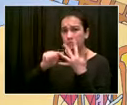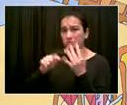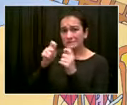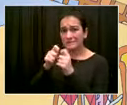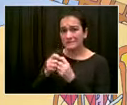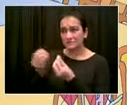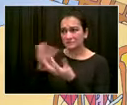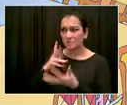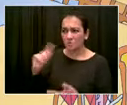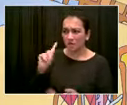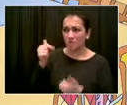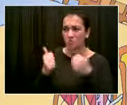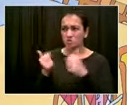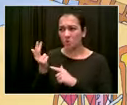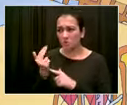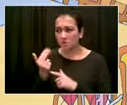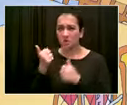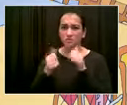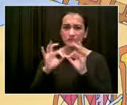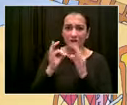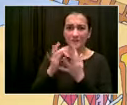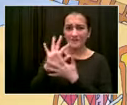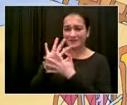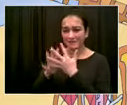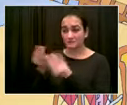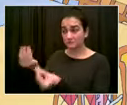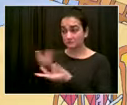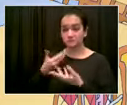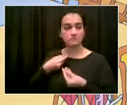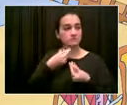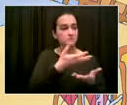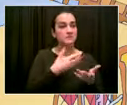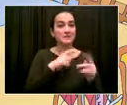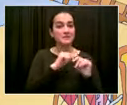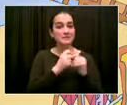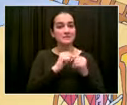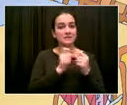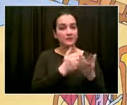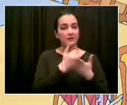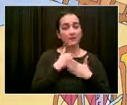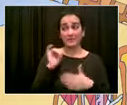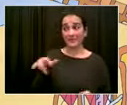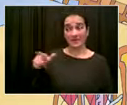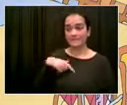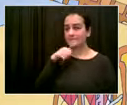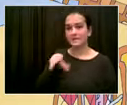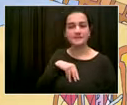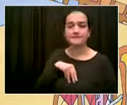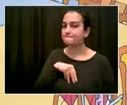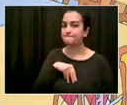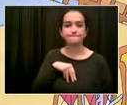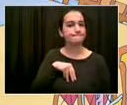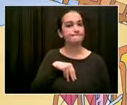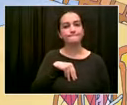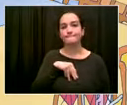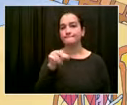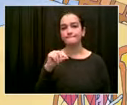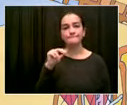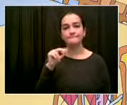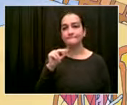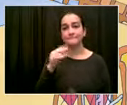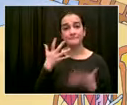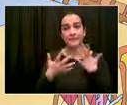that immediately. That's not acceptable. In fact, the effort has been made to get the families close to home in Queens, I think, primarily